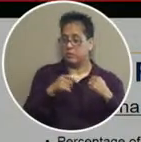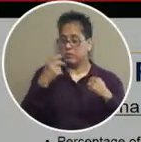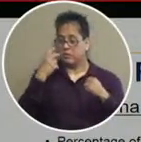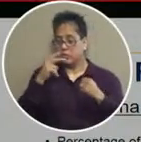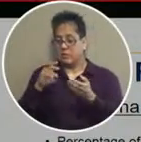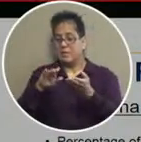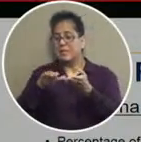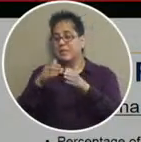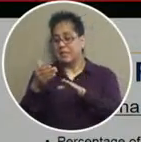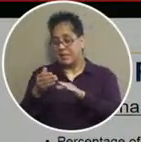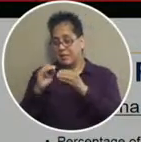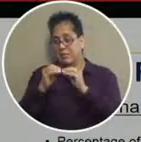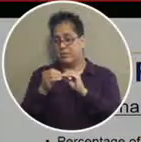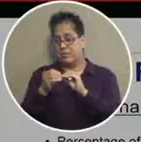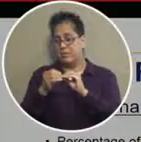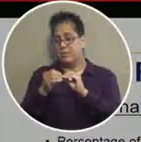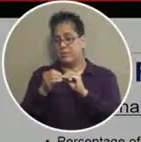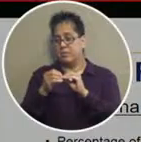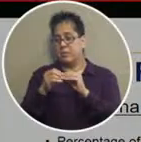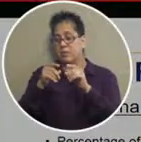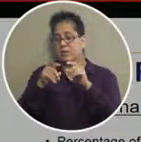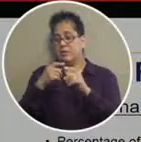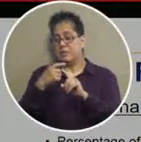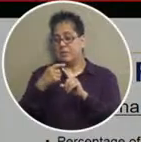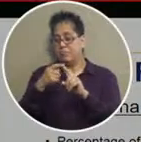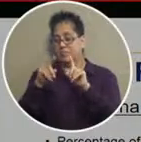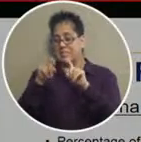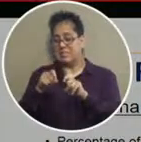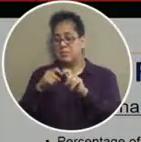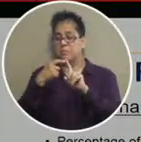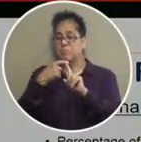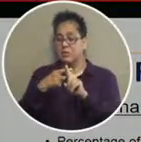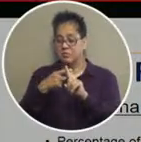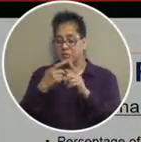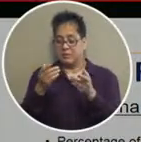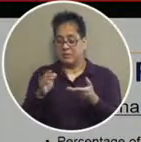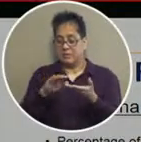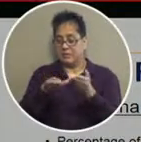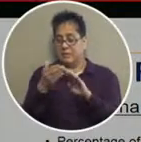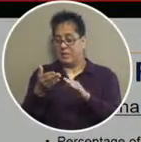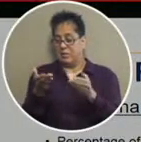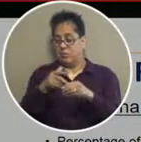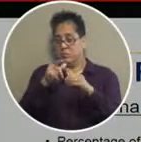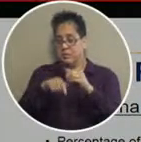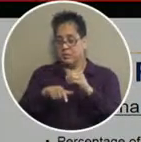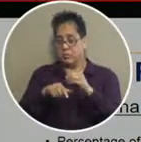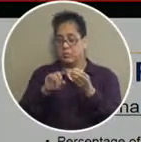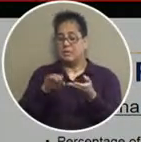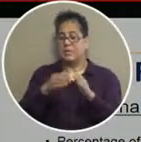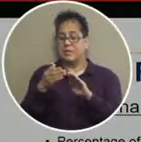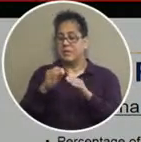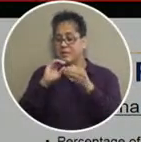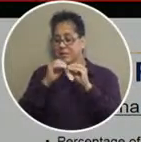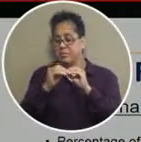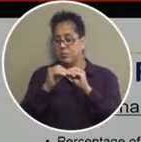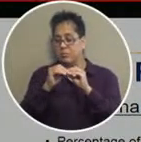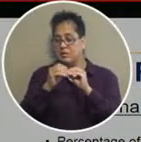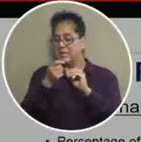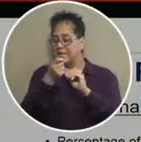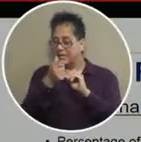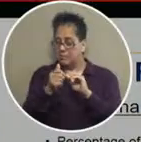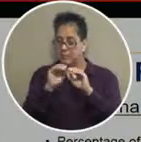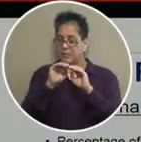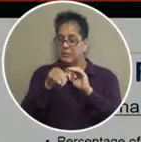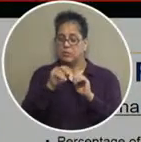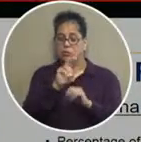the death rates, percentage of those who tested positive who have died in El Paso, the death rate is actually declining somewhat.